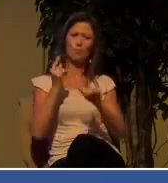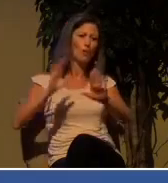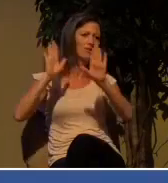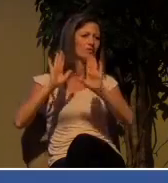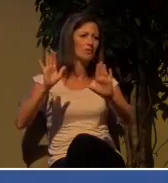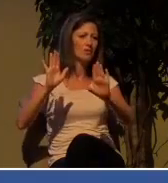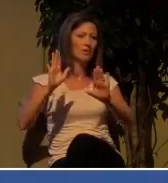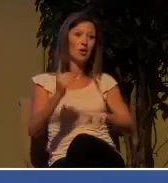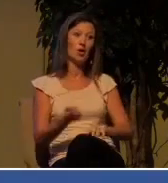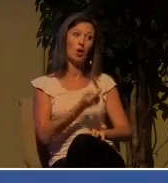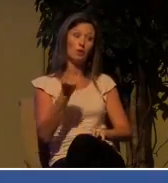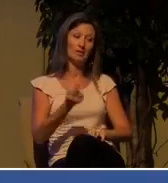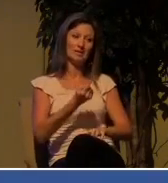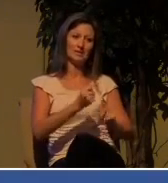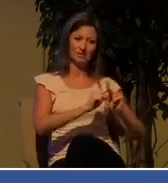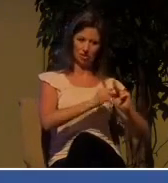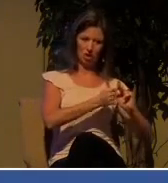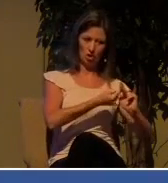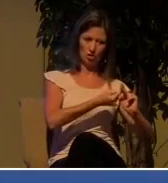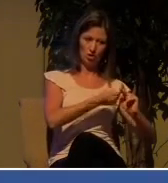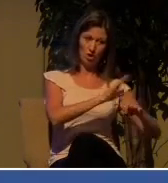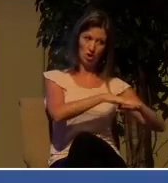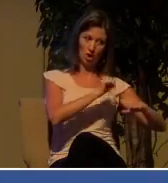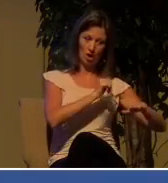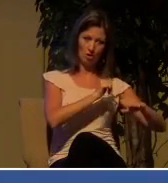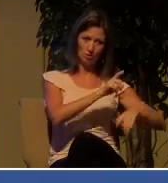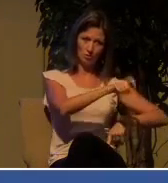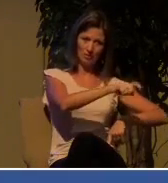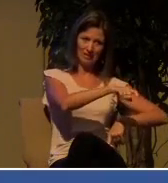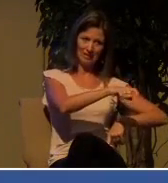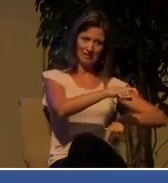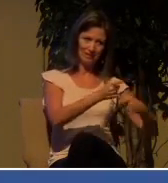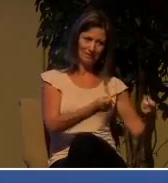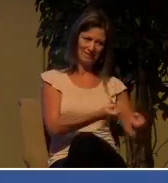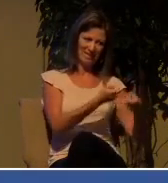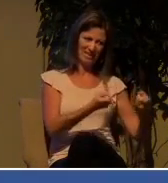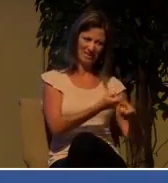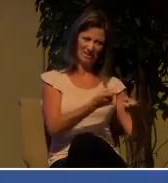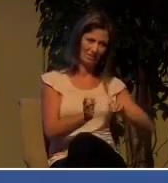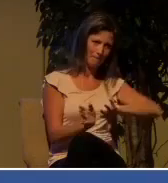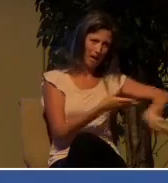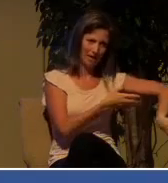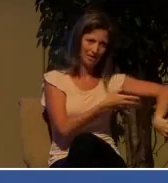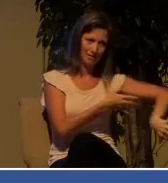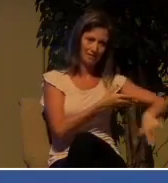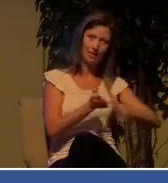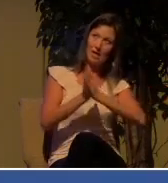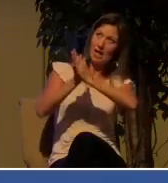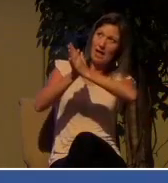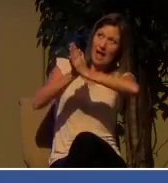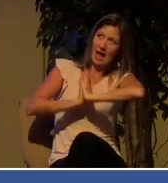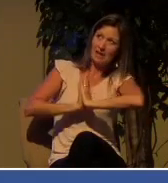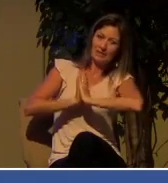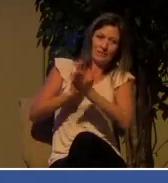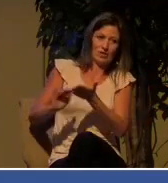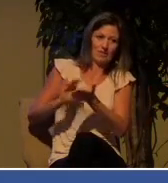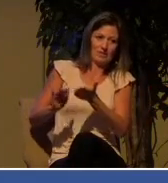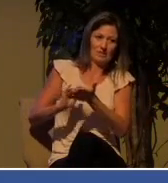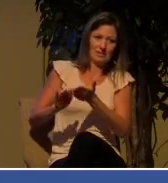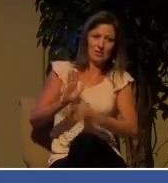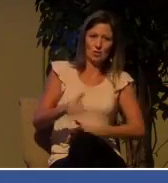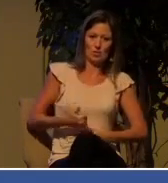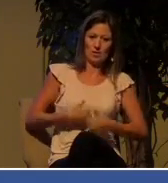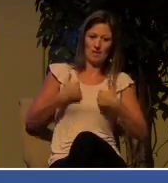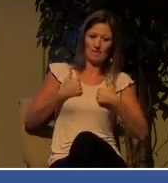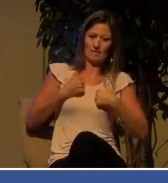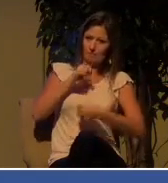to repent, as we see it in the Old Testament. Recommit your life. Get right with God. He wants to